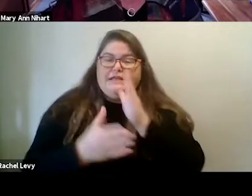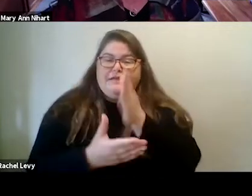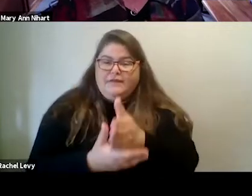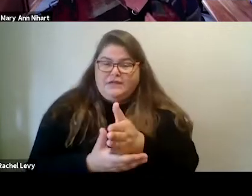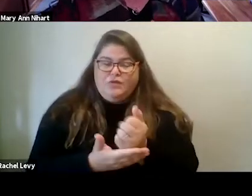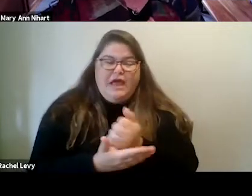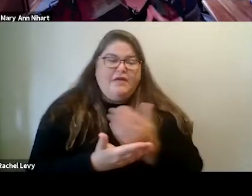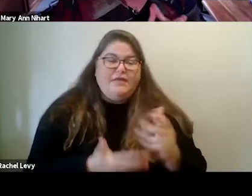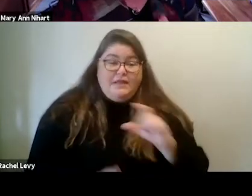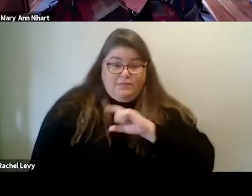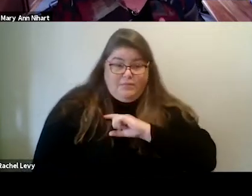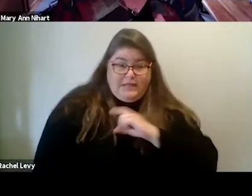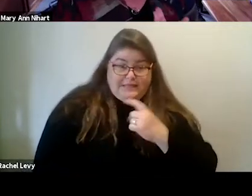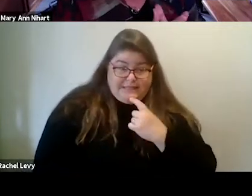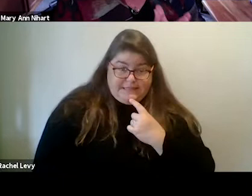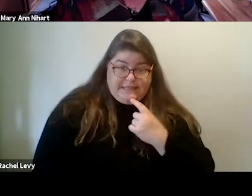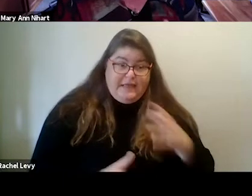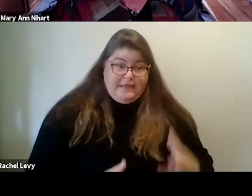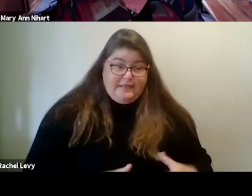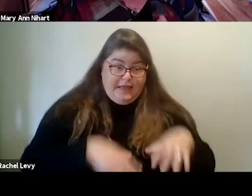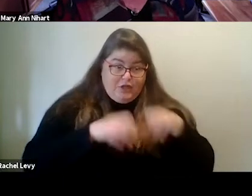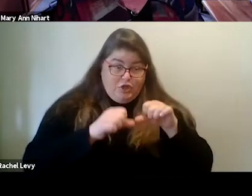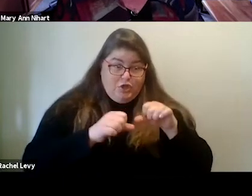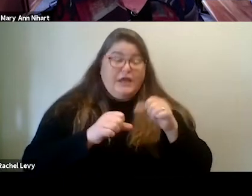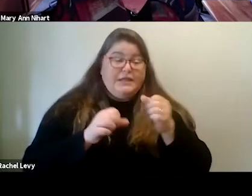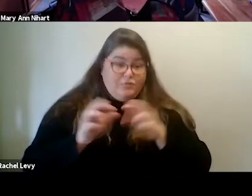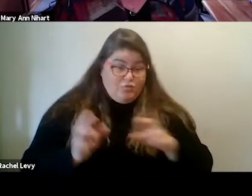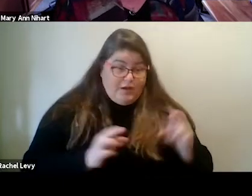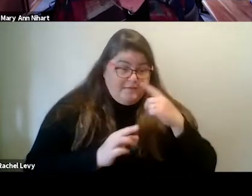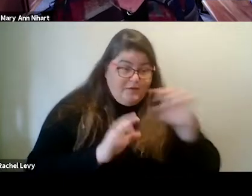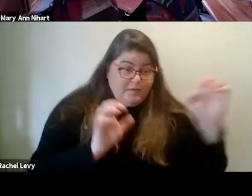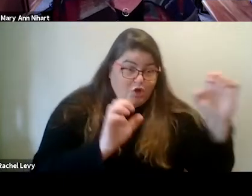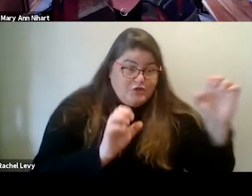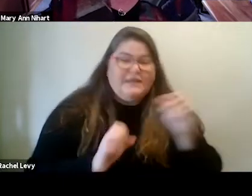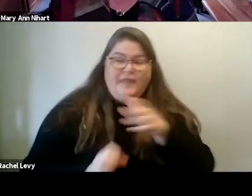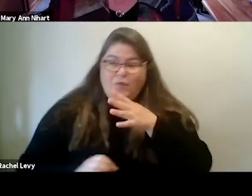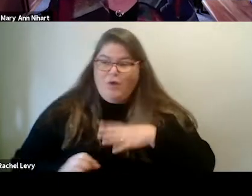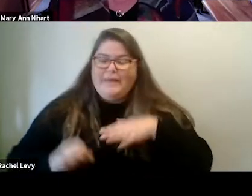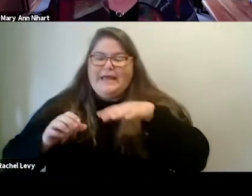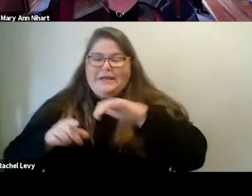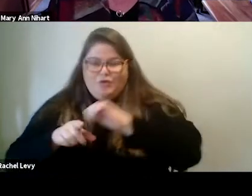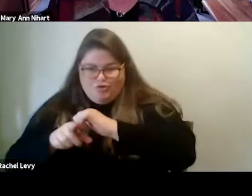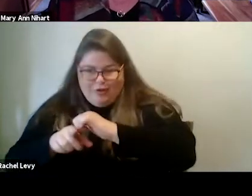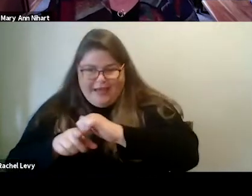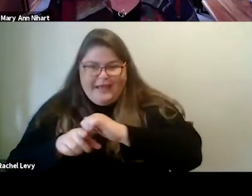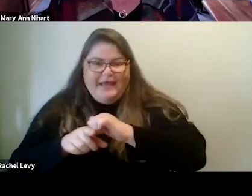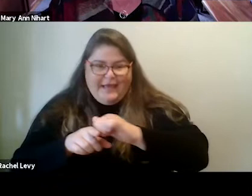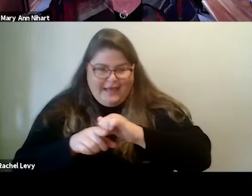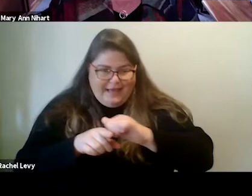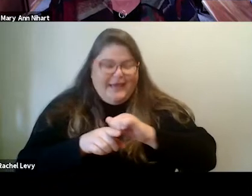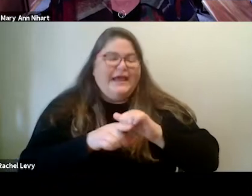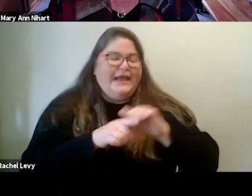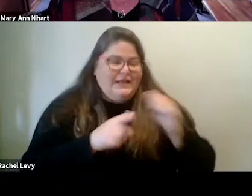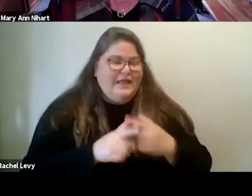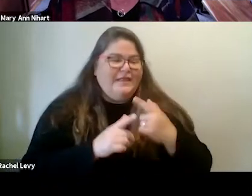police say they do to prepare for these kinds of emergencies, and then modified interventions in a series